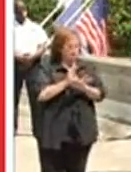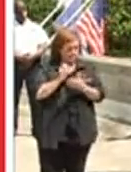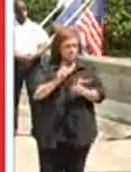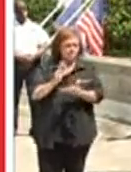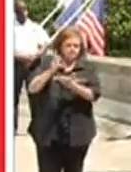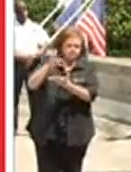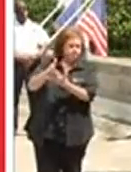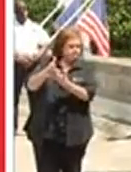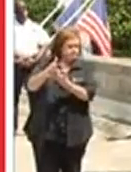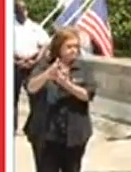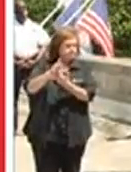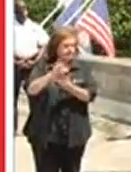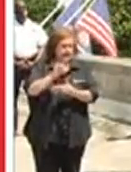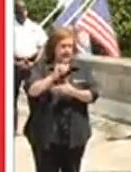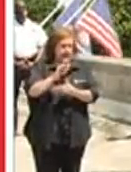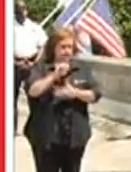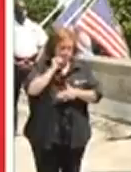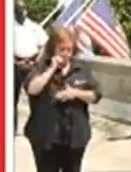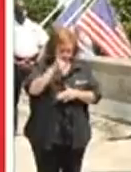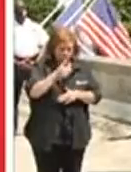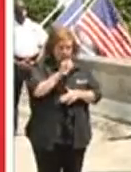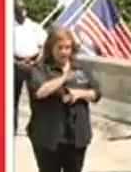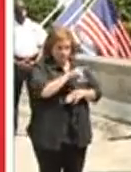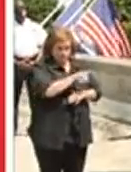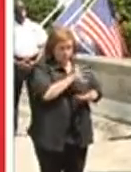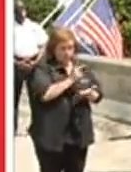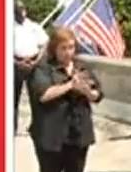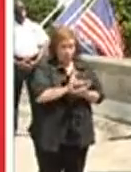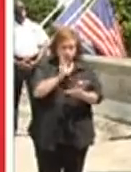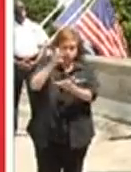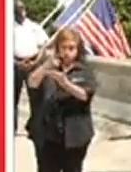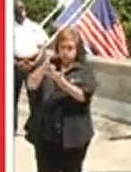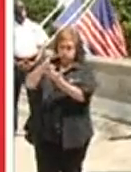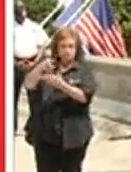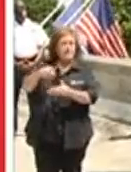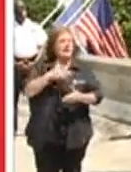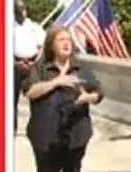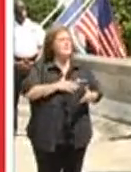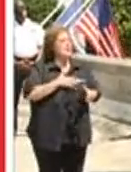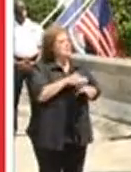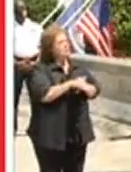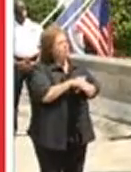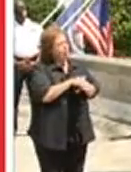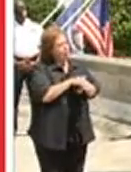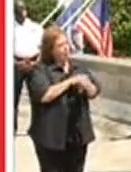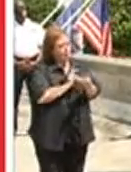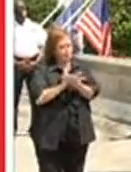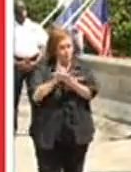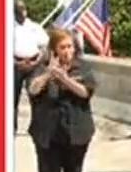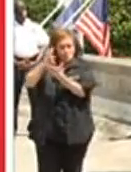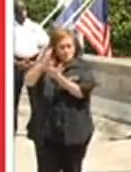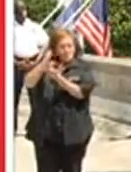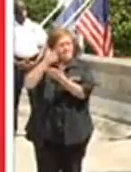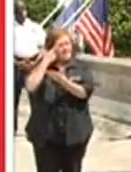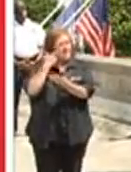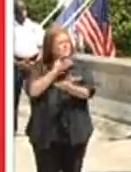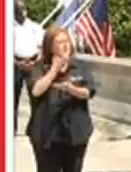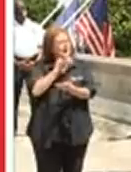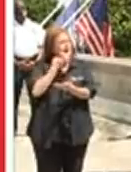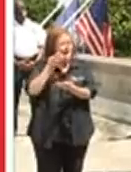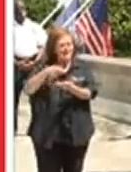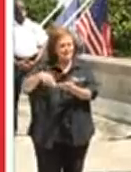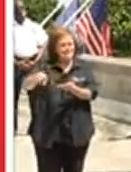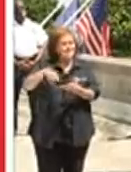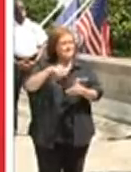8 a.m. tomorrow. If you do park in a neutral ground, please drive very slowly. Take care of our grass, particularly